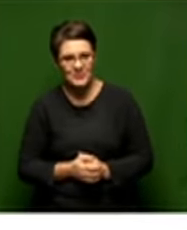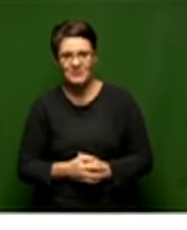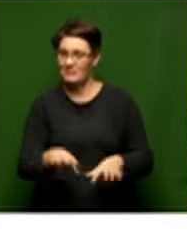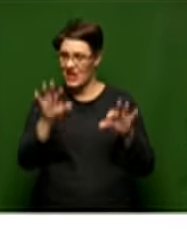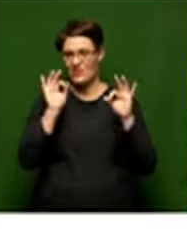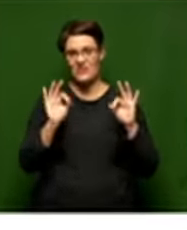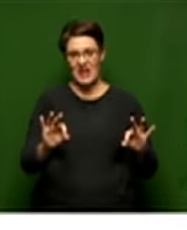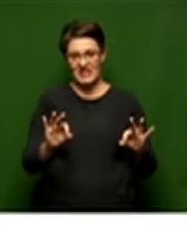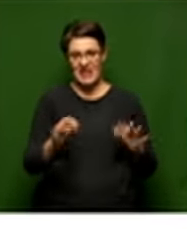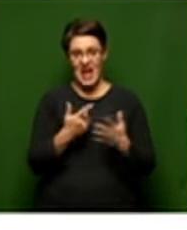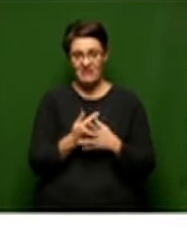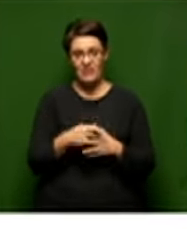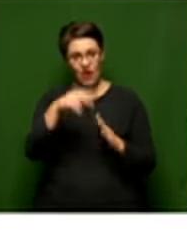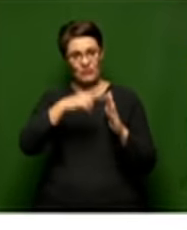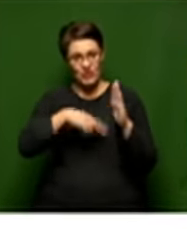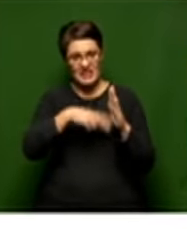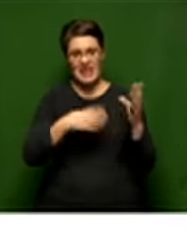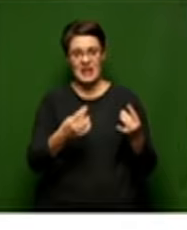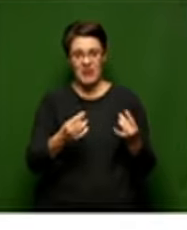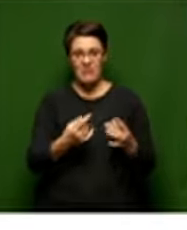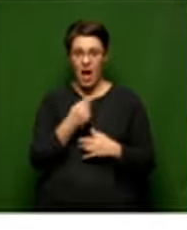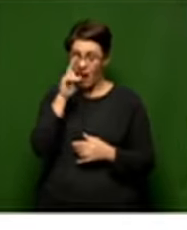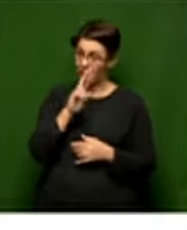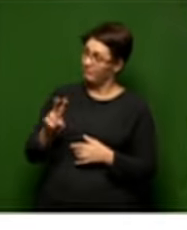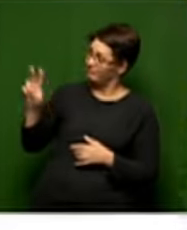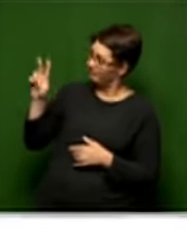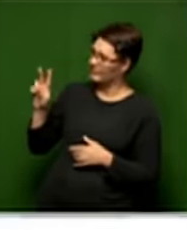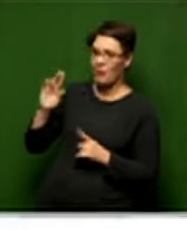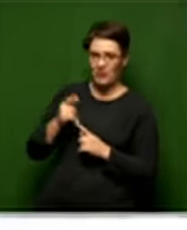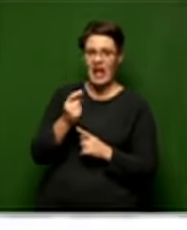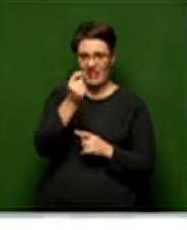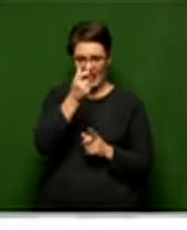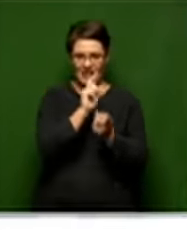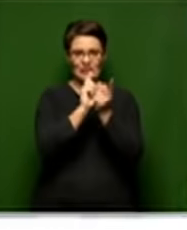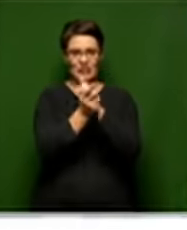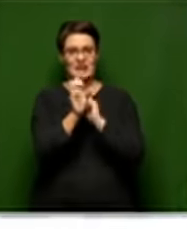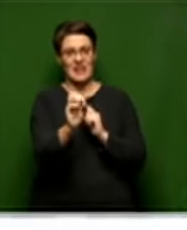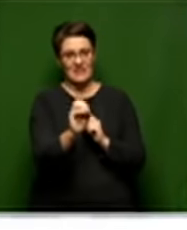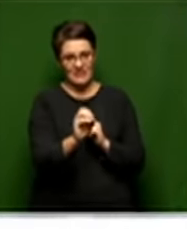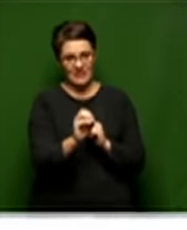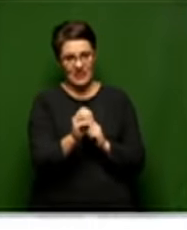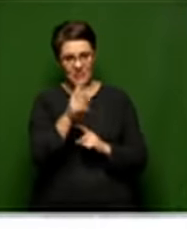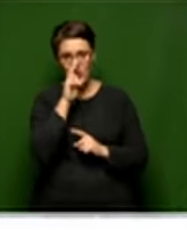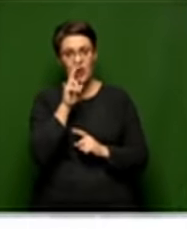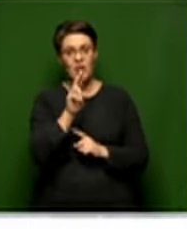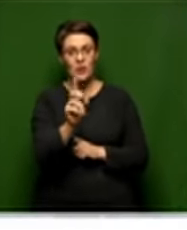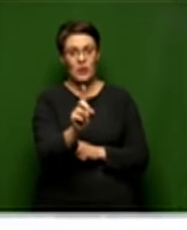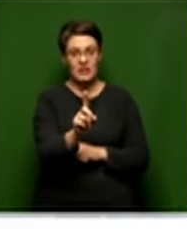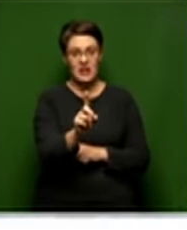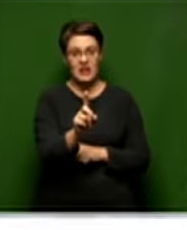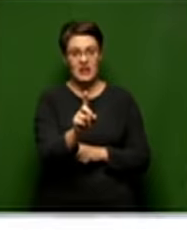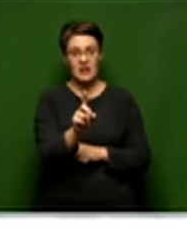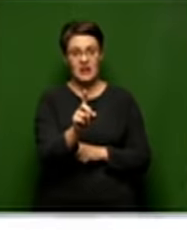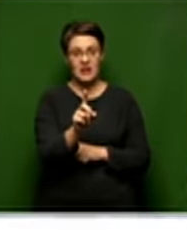Absolutely right, Leanne. And as you were reading those numbers, I actually looked at the board, and there was a slight change there. Just looking at the